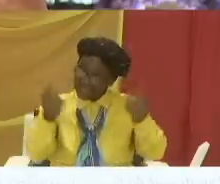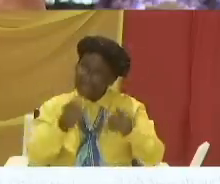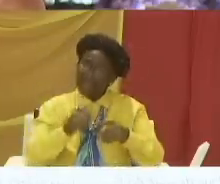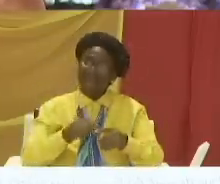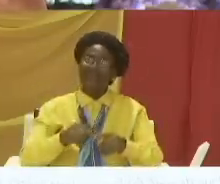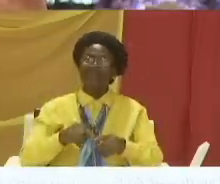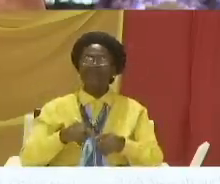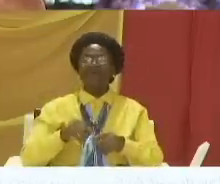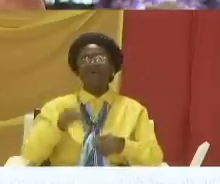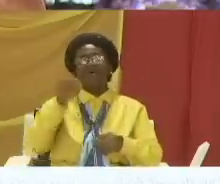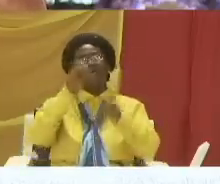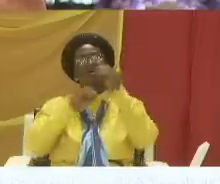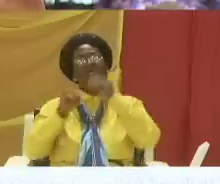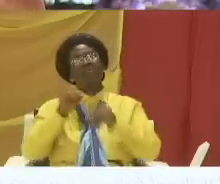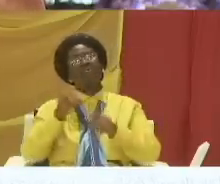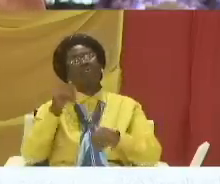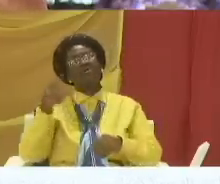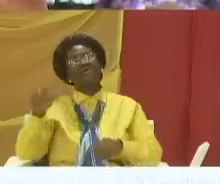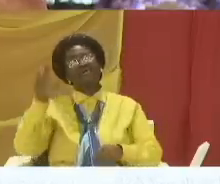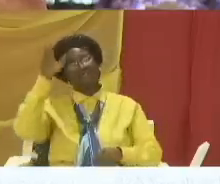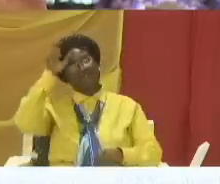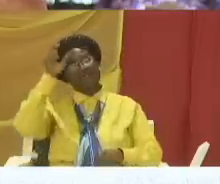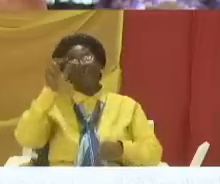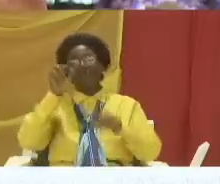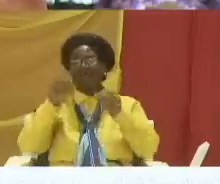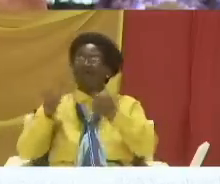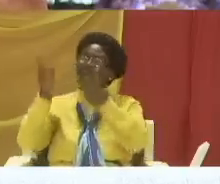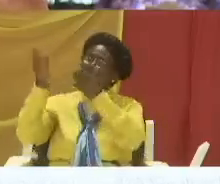Oh, the devil can bring sickness.